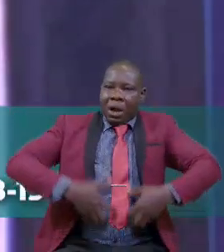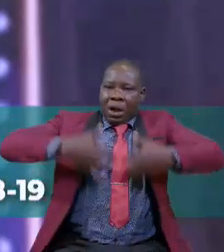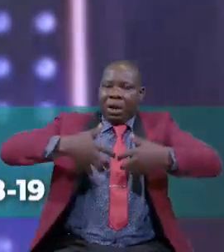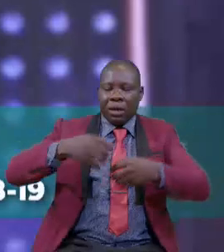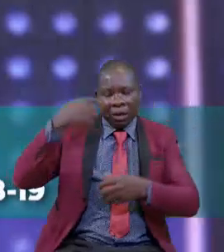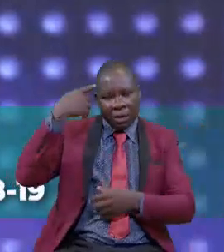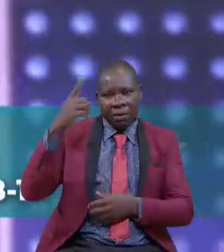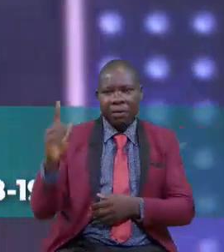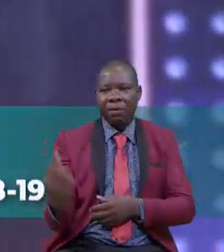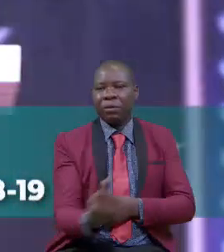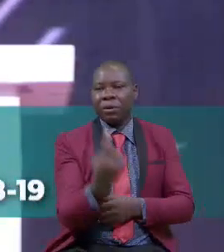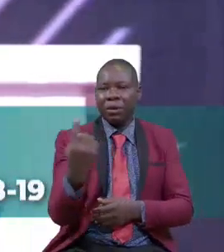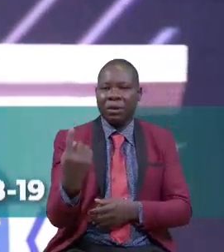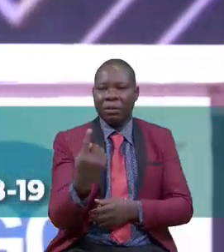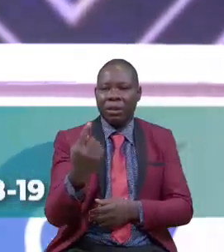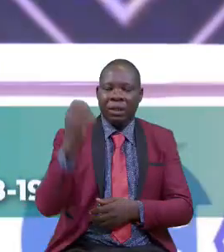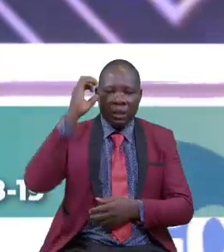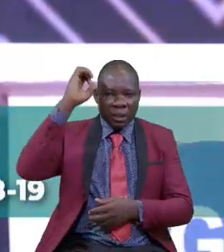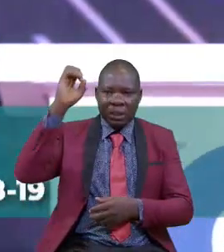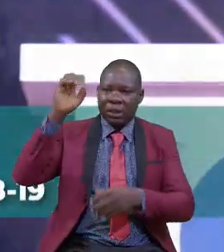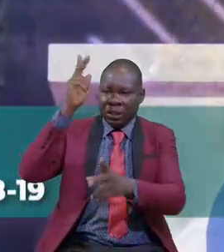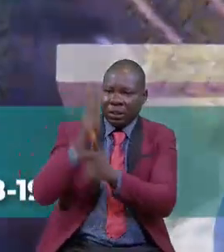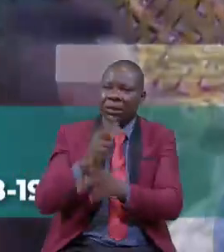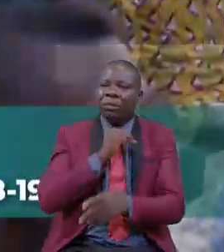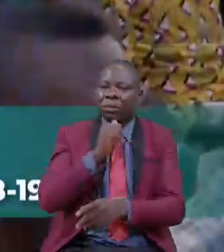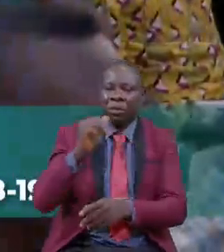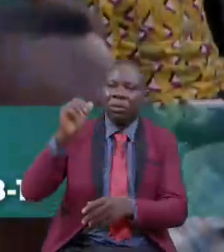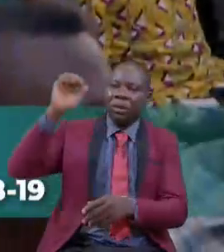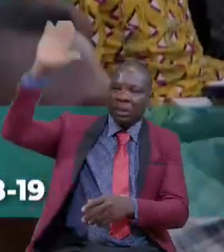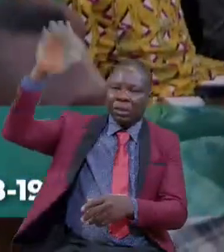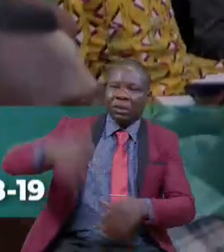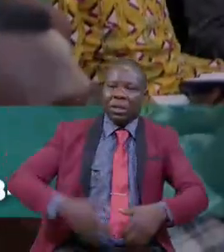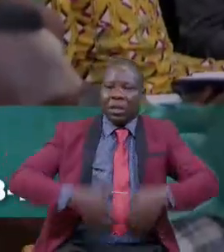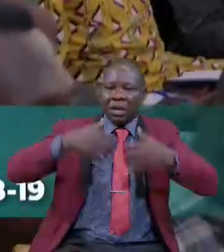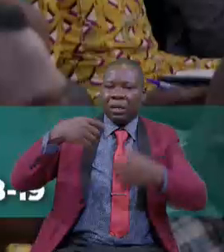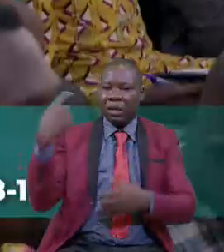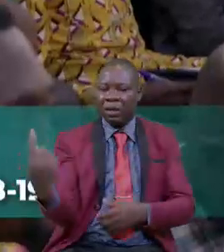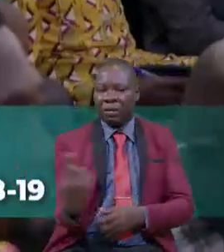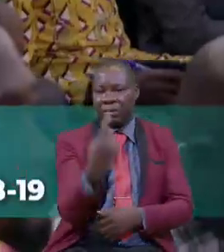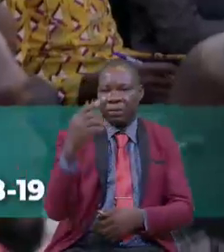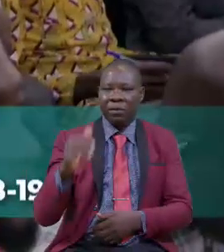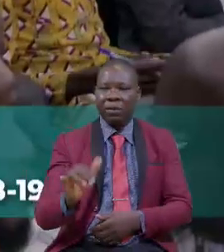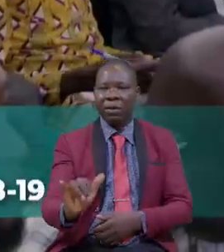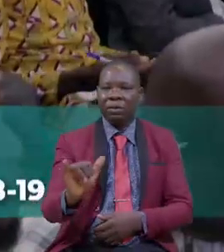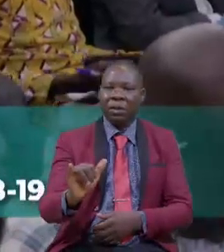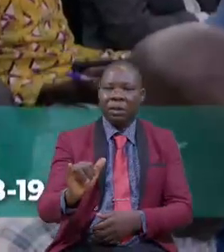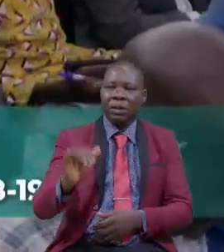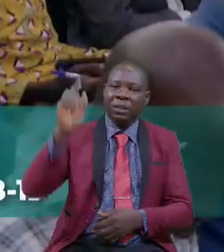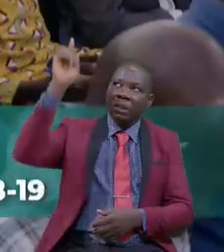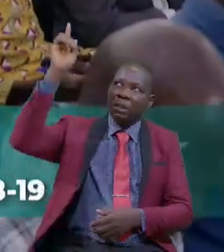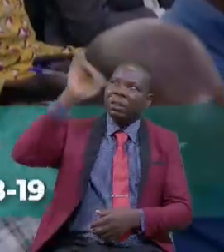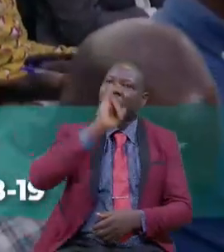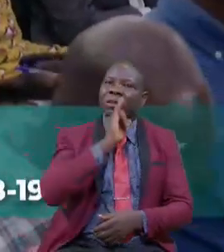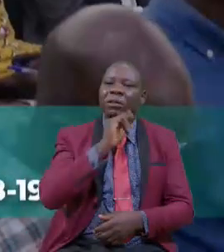retaineth not his anger forever. It's not like man. Have you read in your